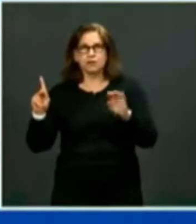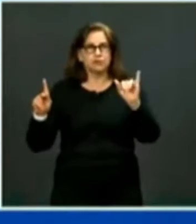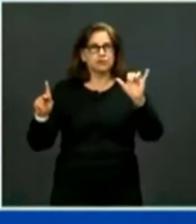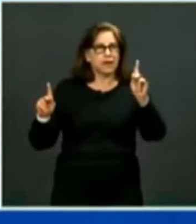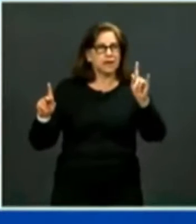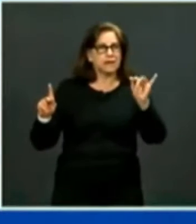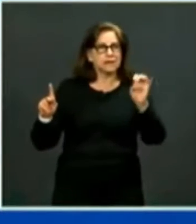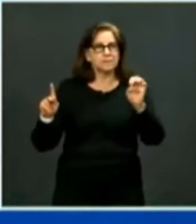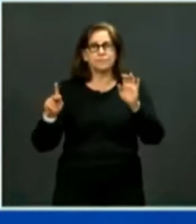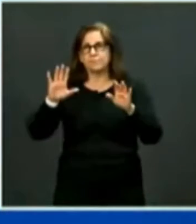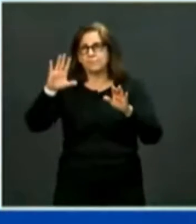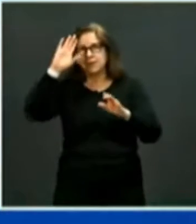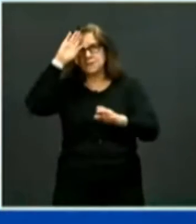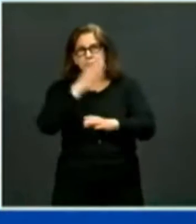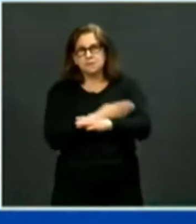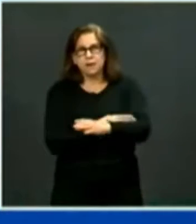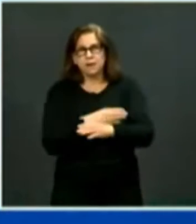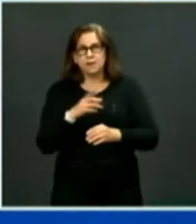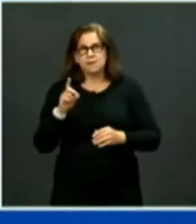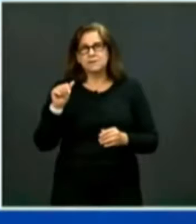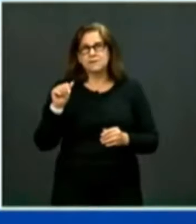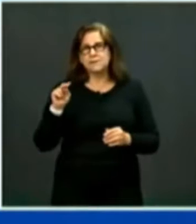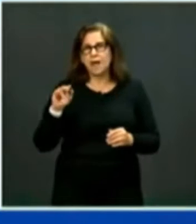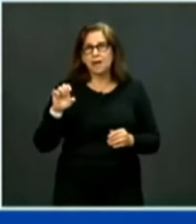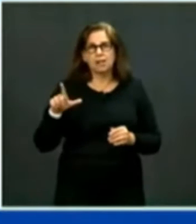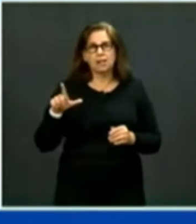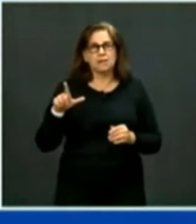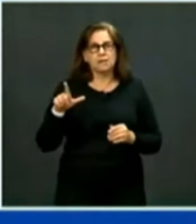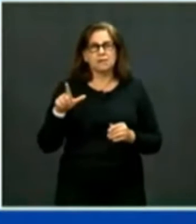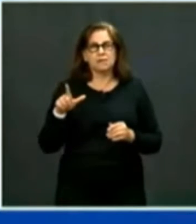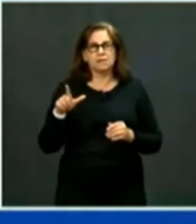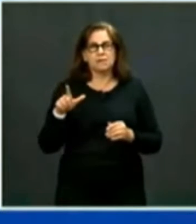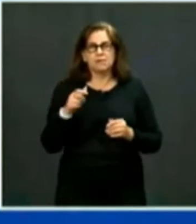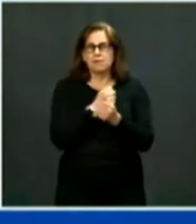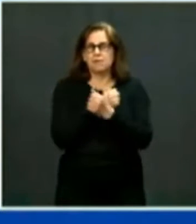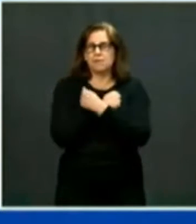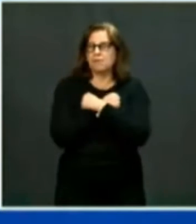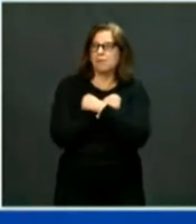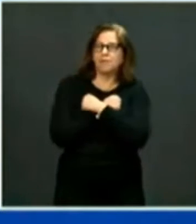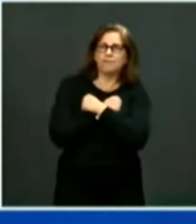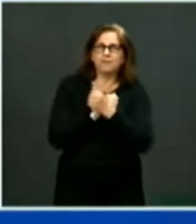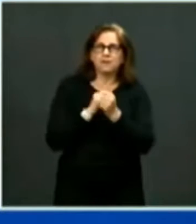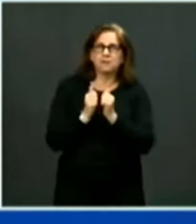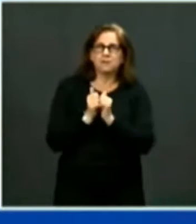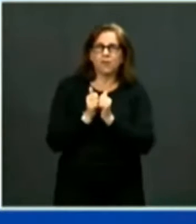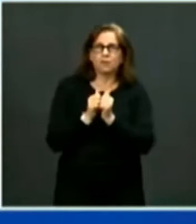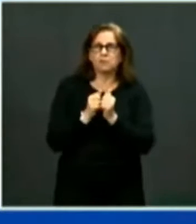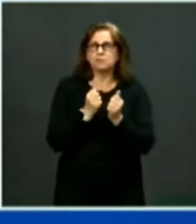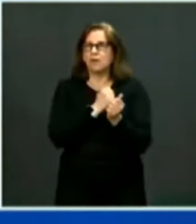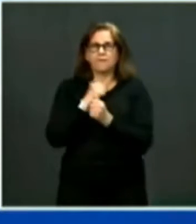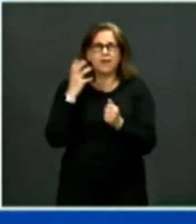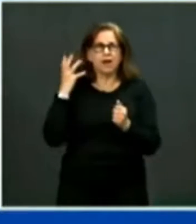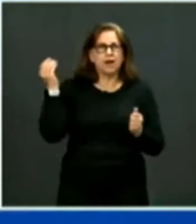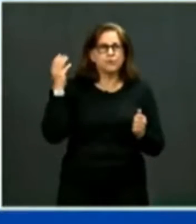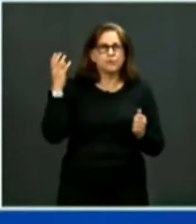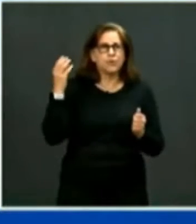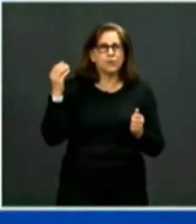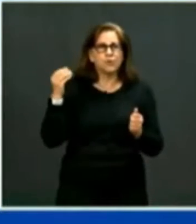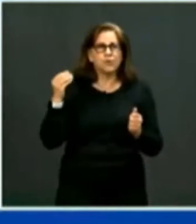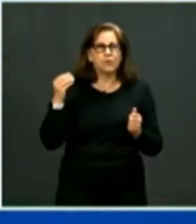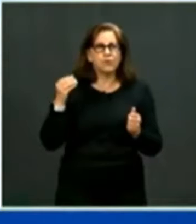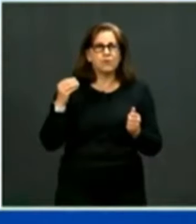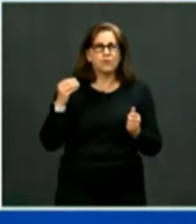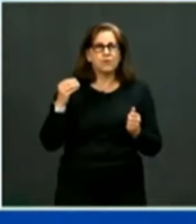or Daniel bringing out another one of loves those kids. Outdoor sports, getting muddy. I see my friend Fred